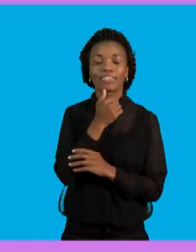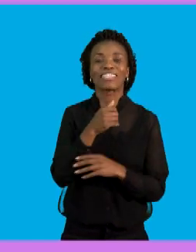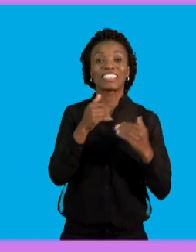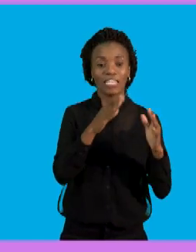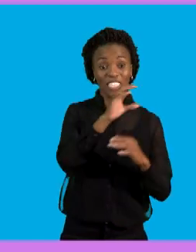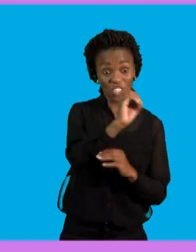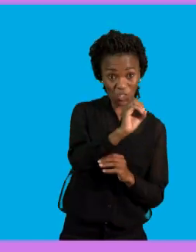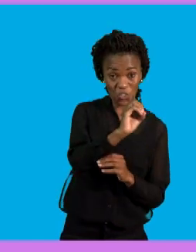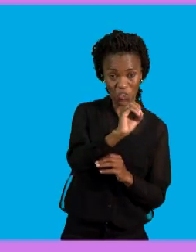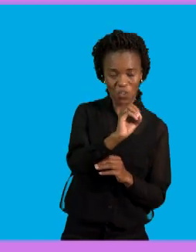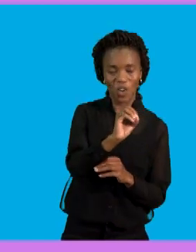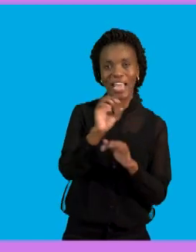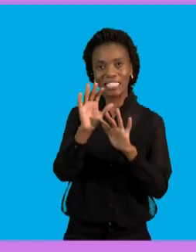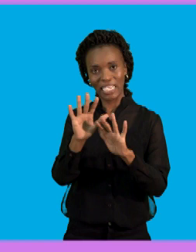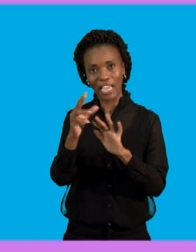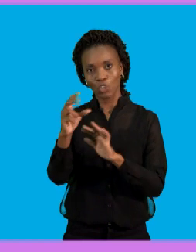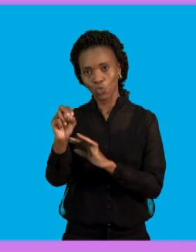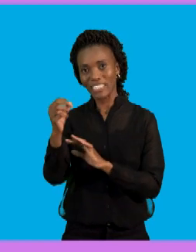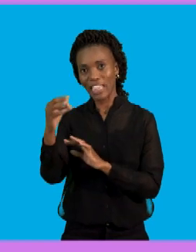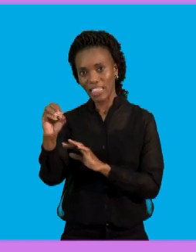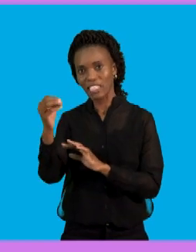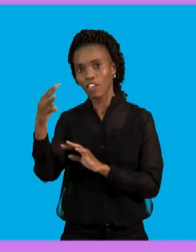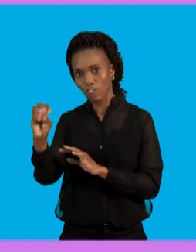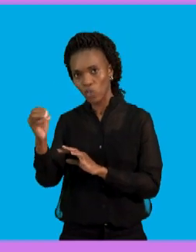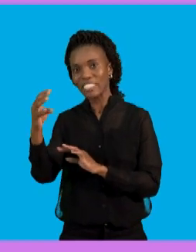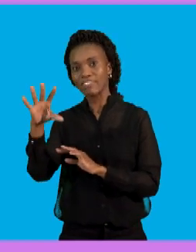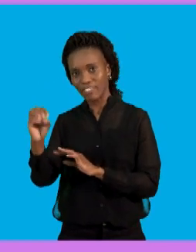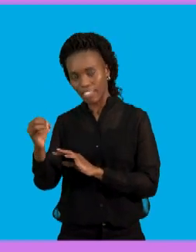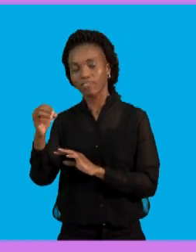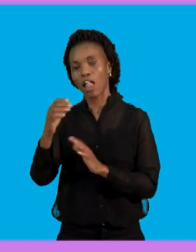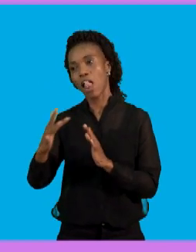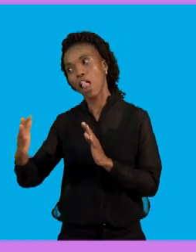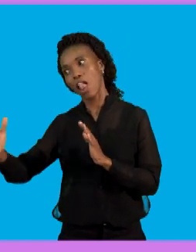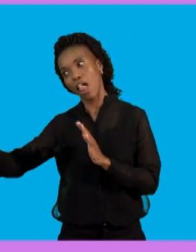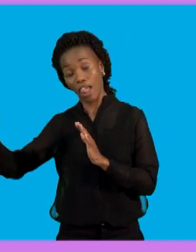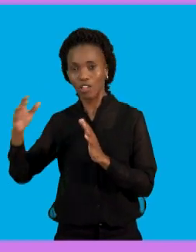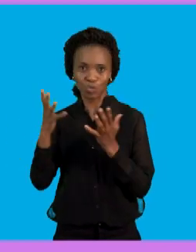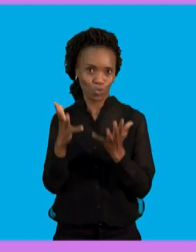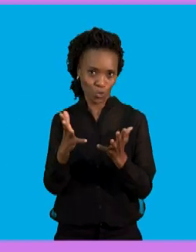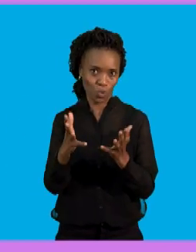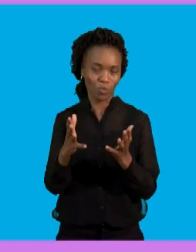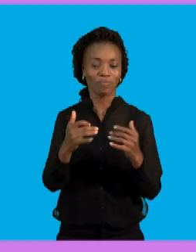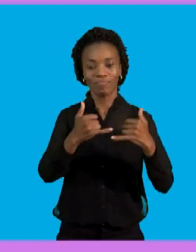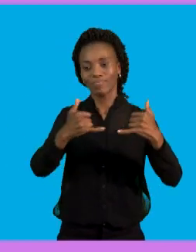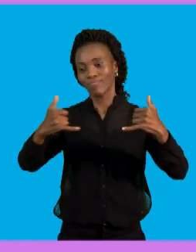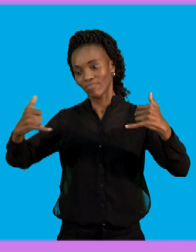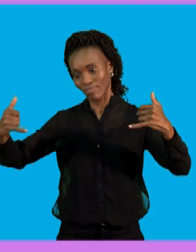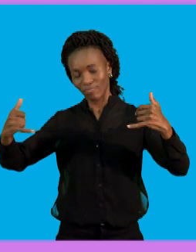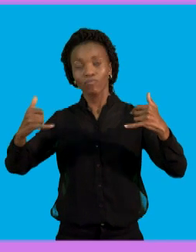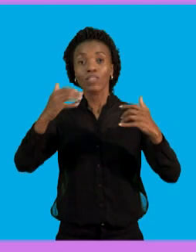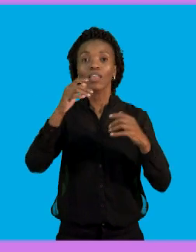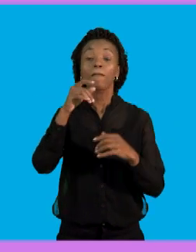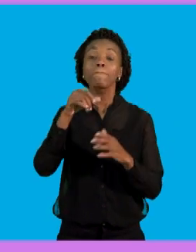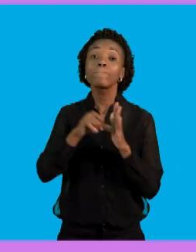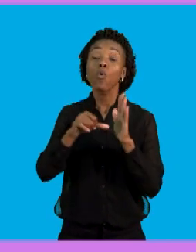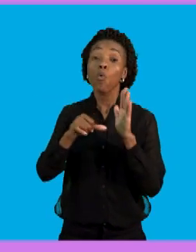10. It will start with a 0, then the first value will be 10, 20, 30, 40, 50, moving on.